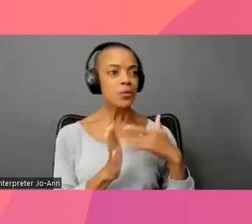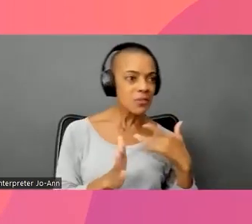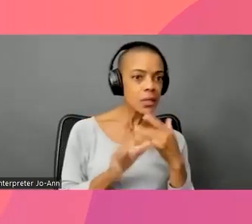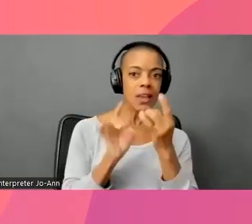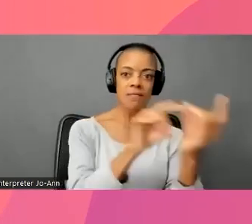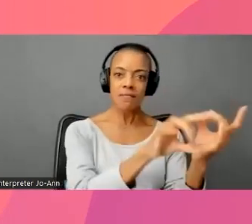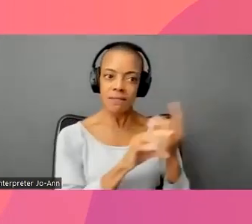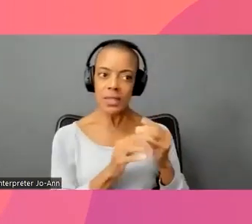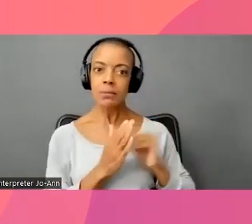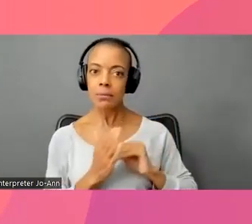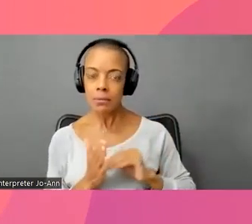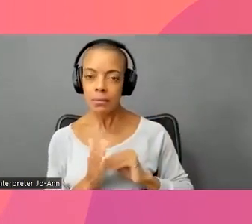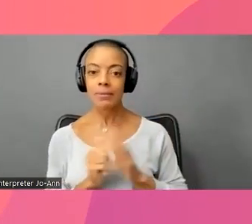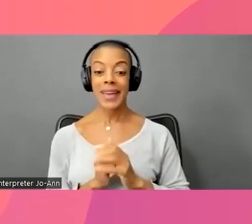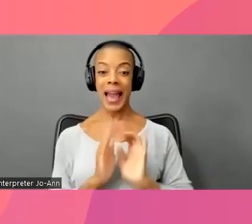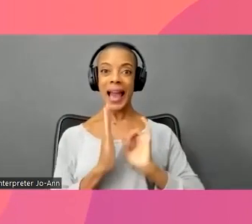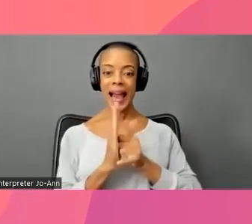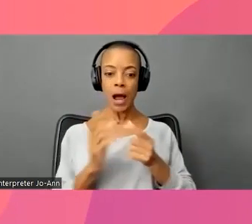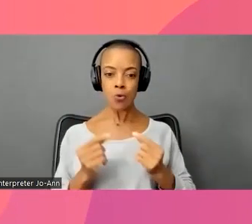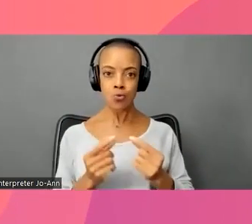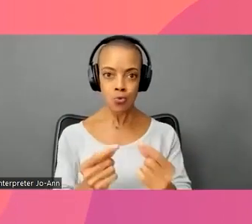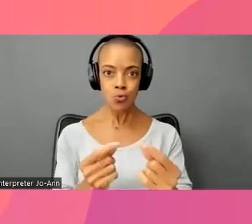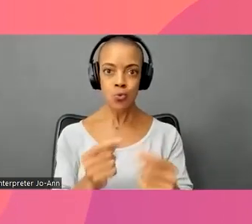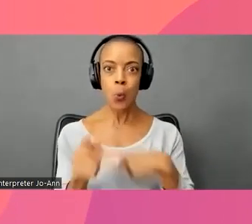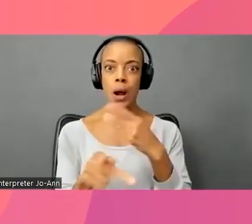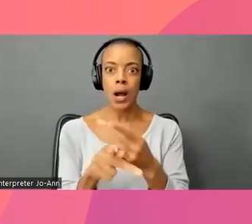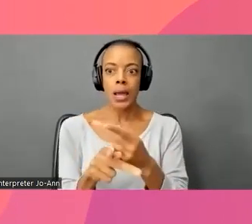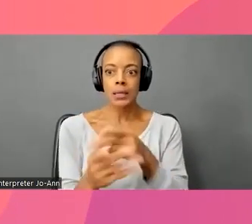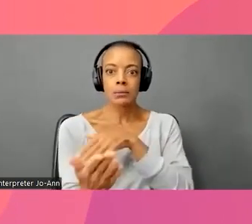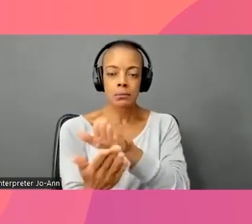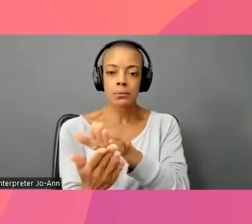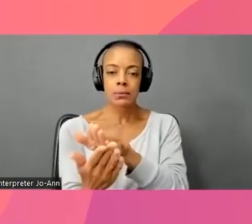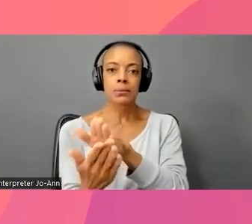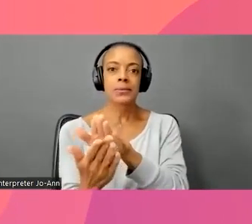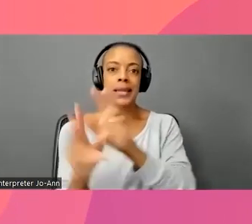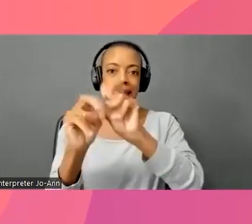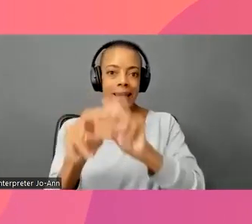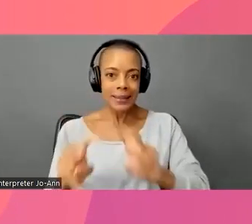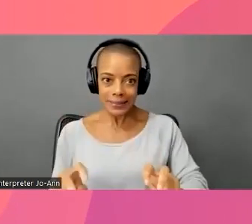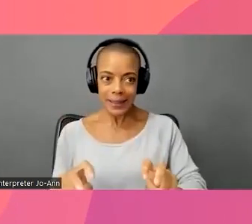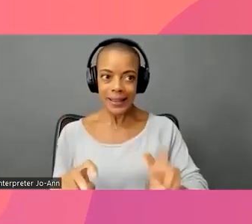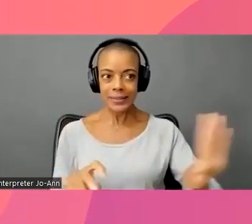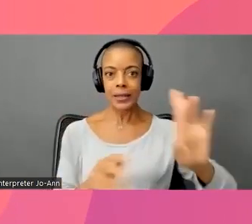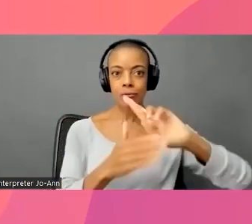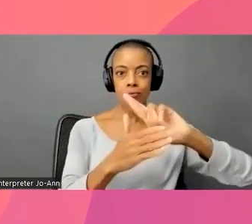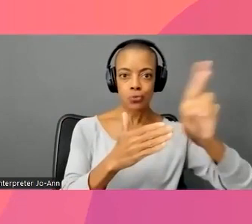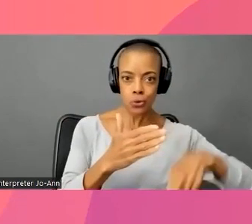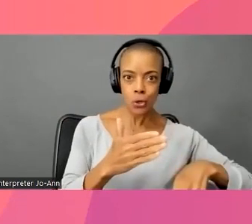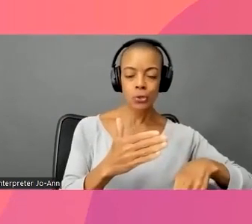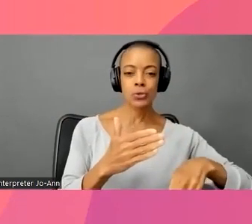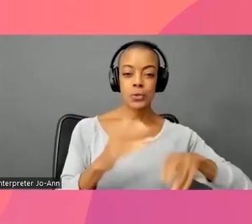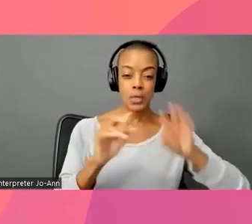what kind of methodology to use specifically in terms of analyzing these findings and making sense of